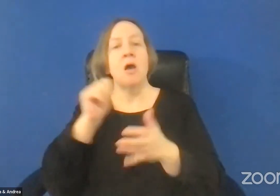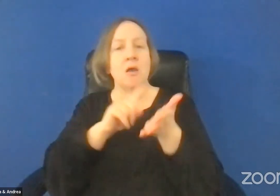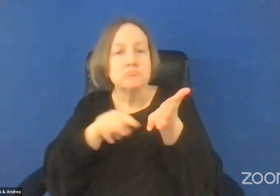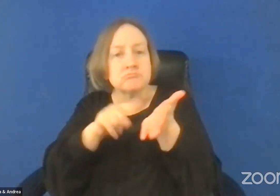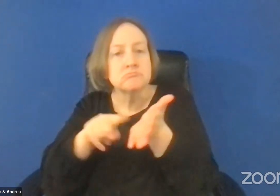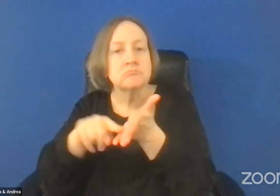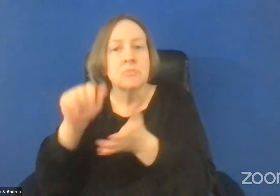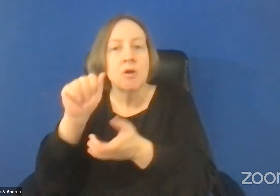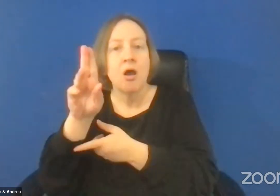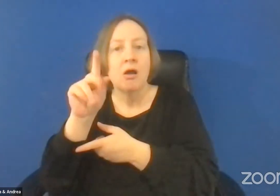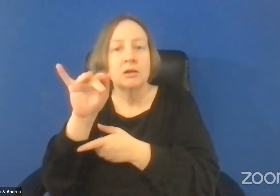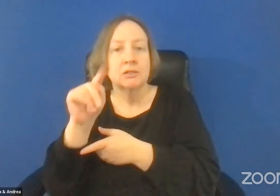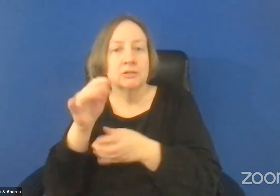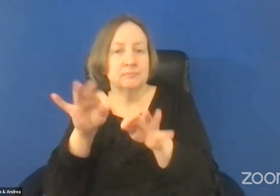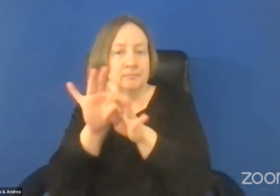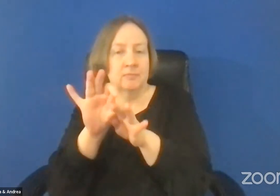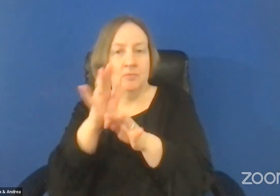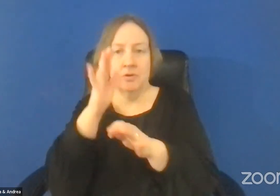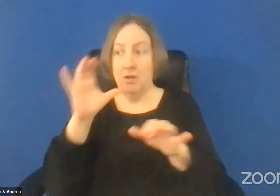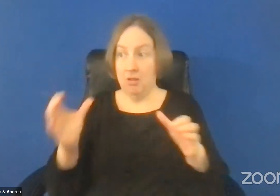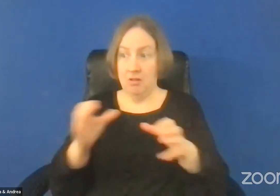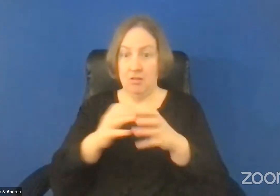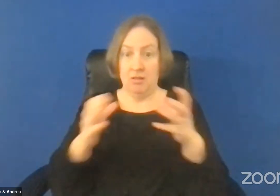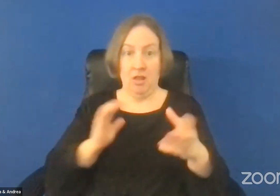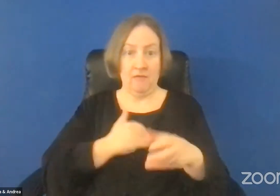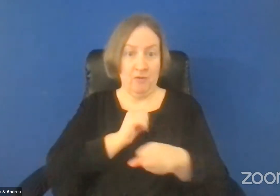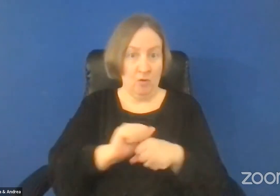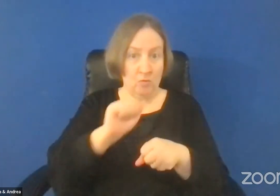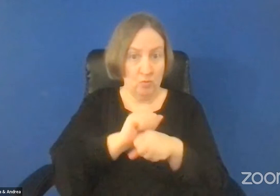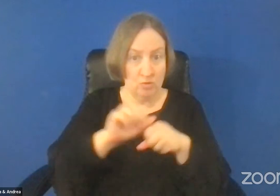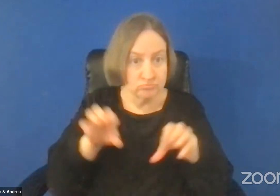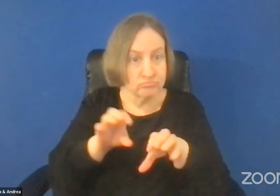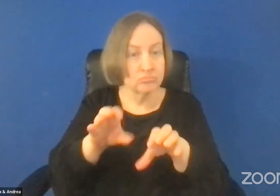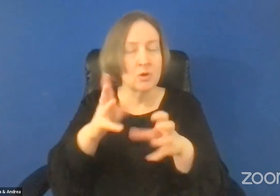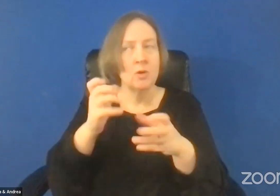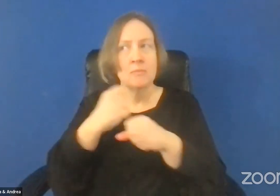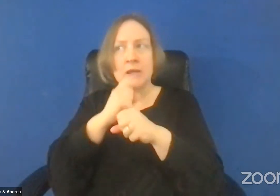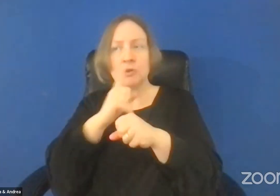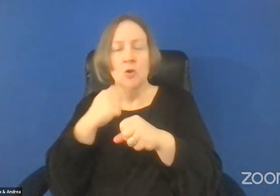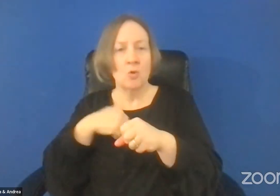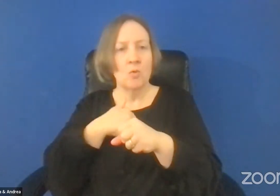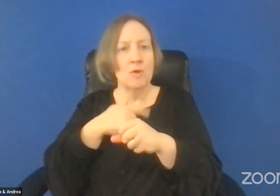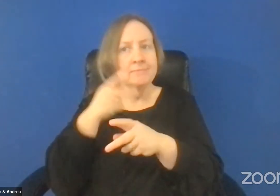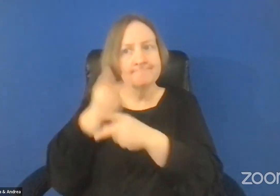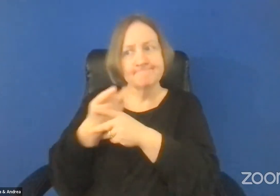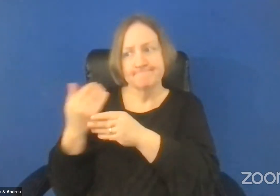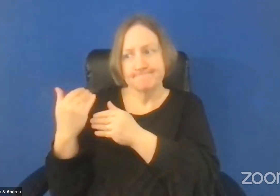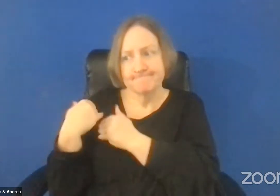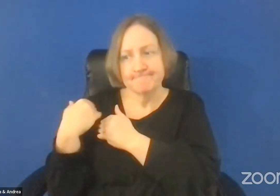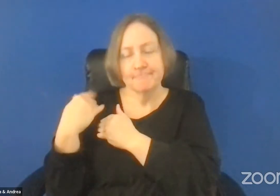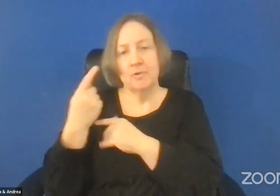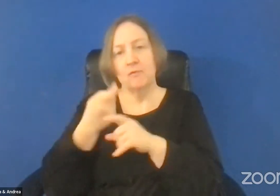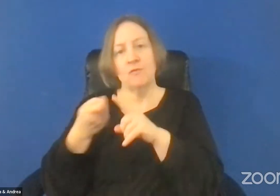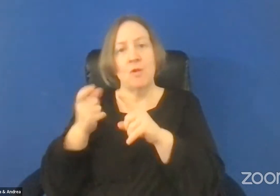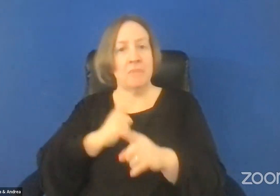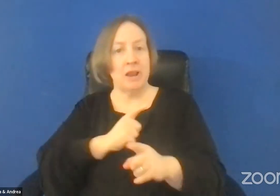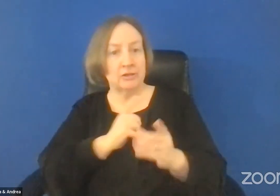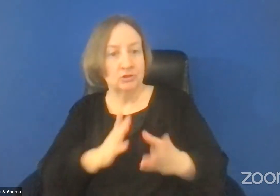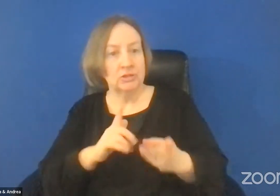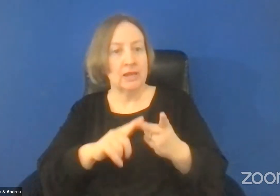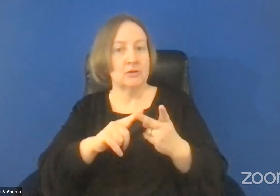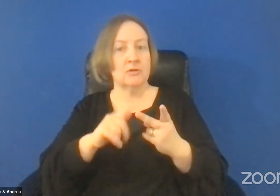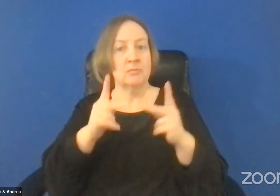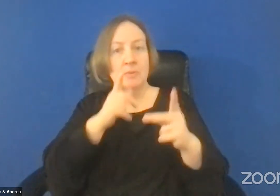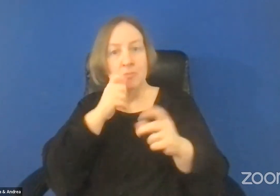the movement is to make sure that we understand how to seek accountability from our legislators and also lawmakers